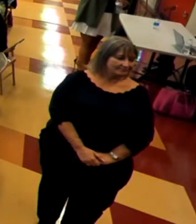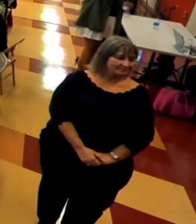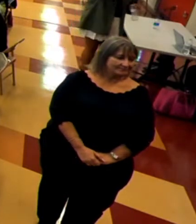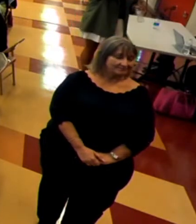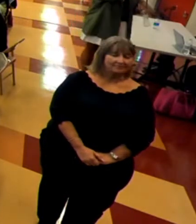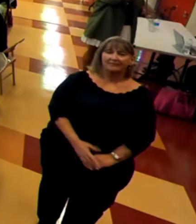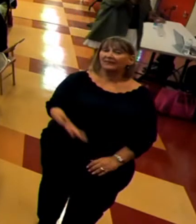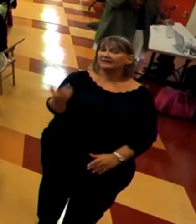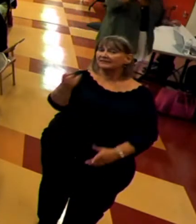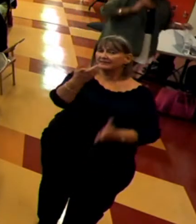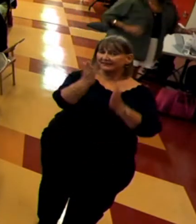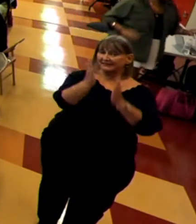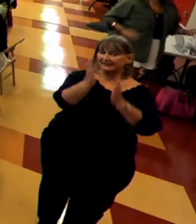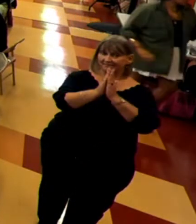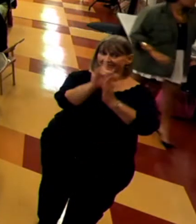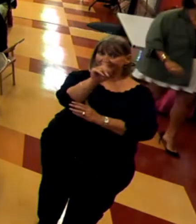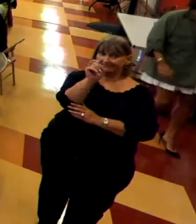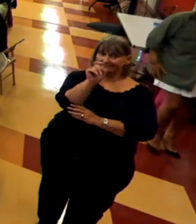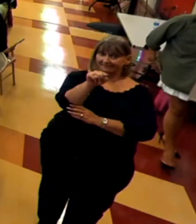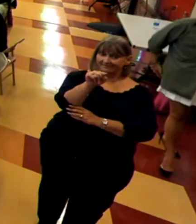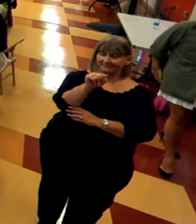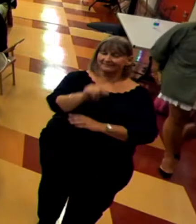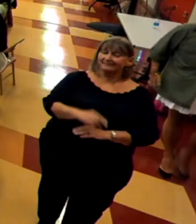We have a question.